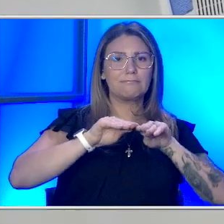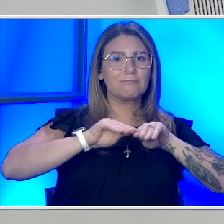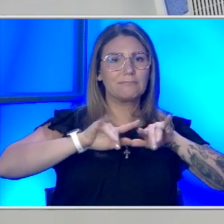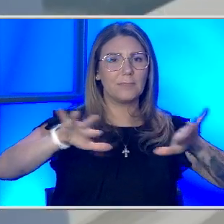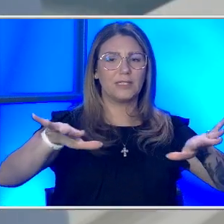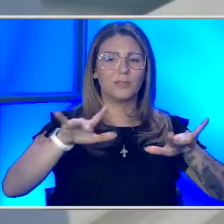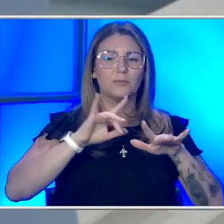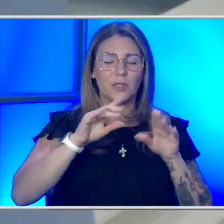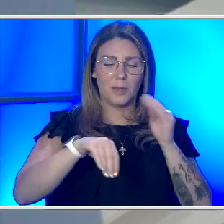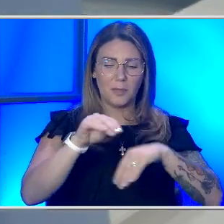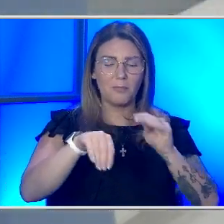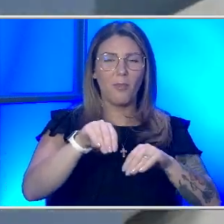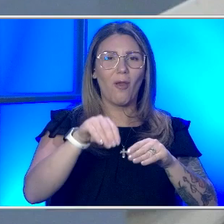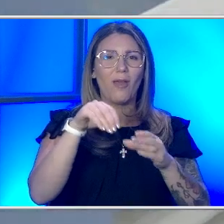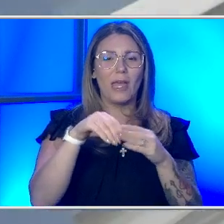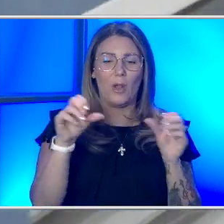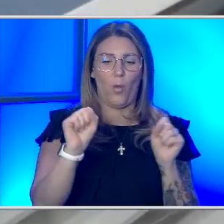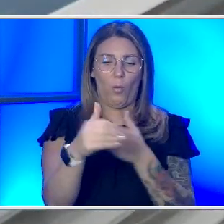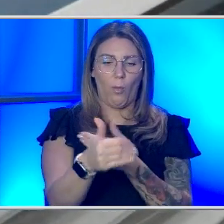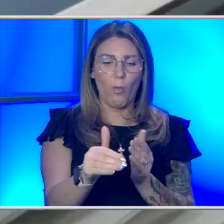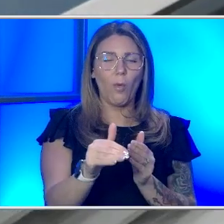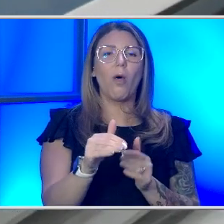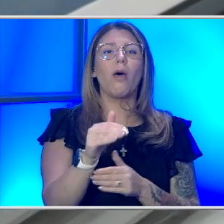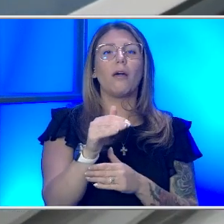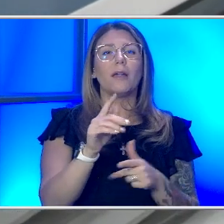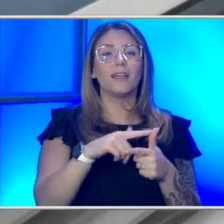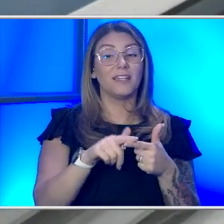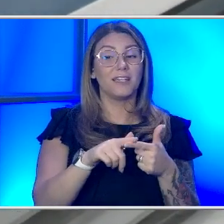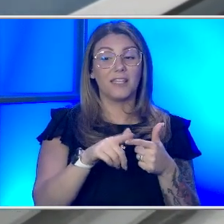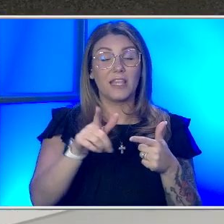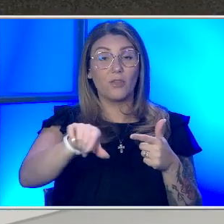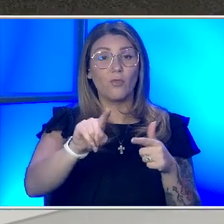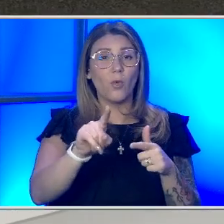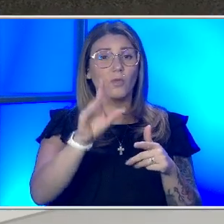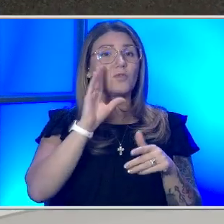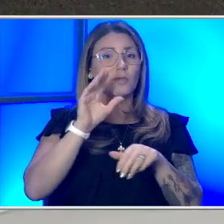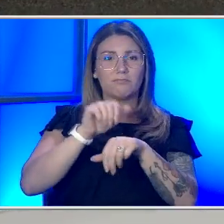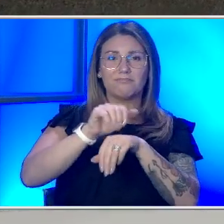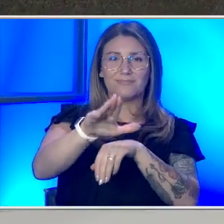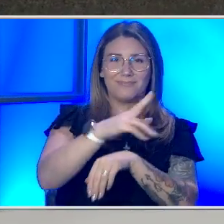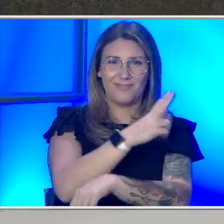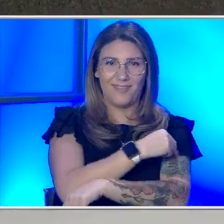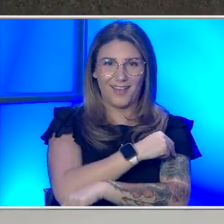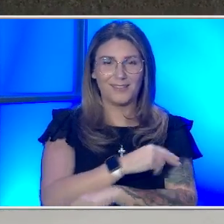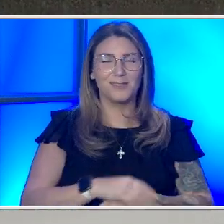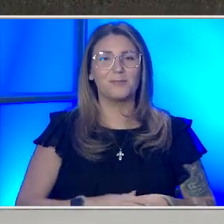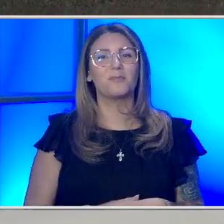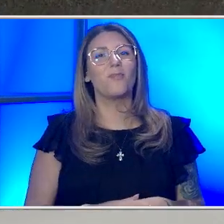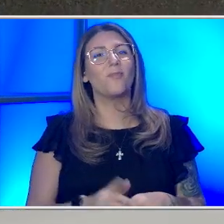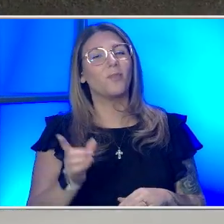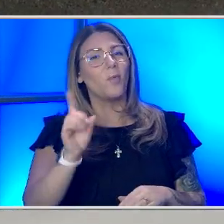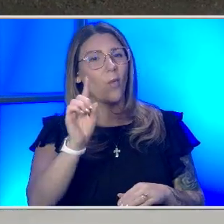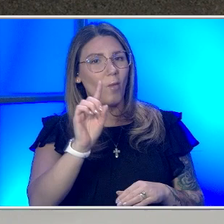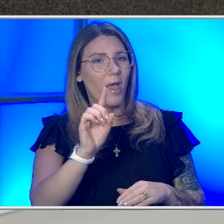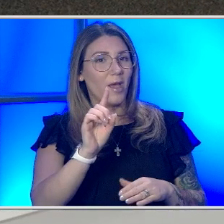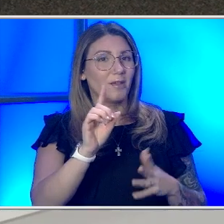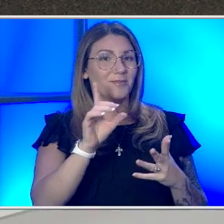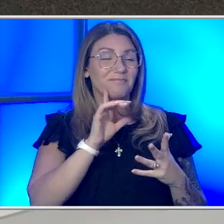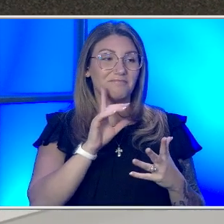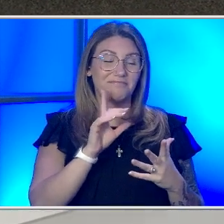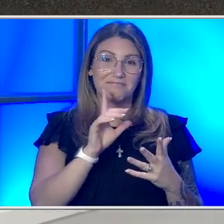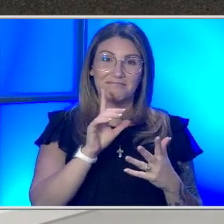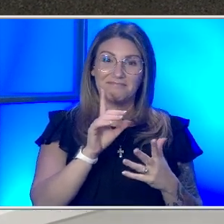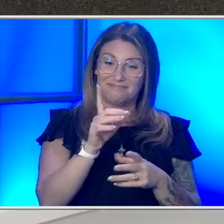coolers again. And this time, those coolers are going to head out to hospitals where they will meet up with Tori and treat